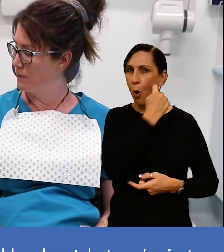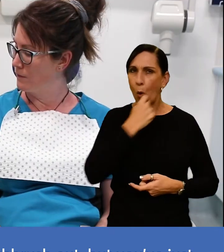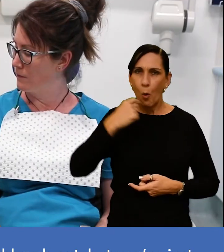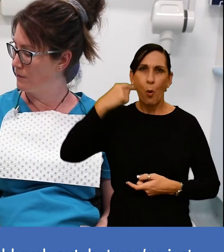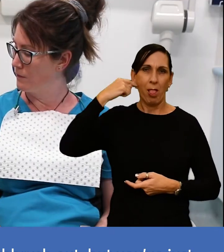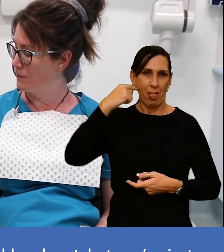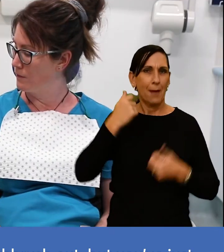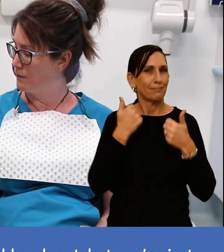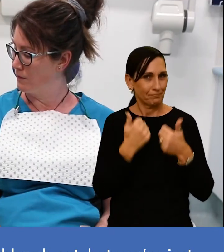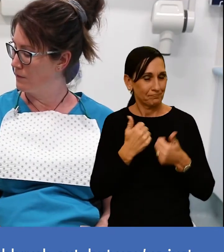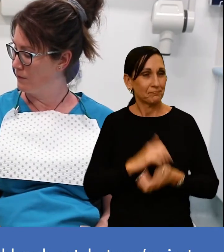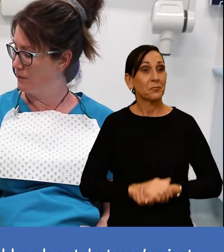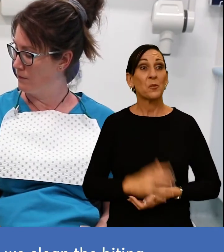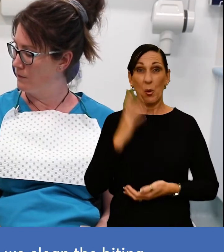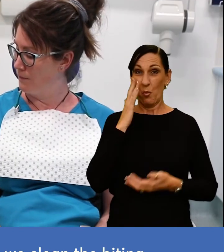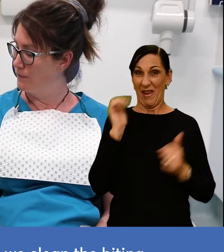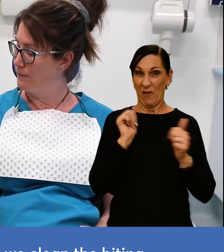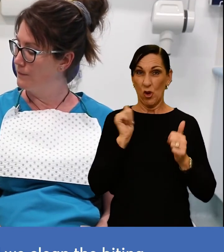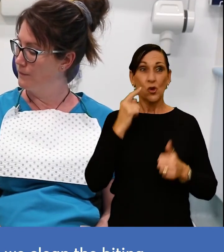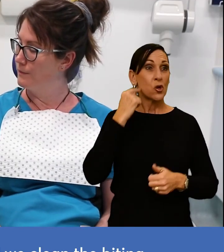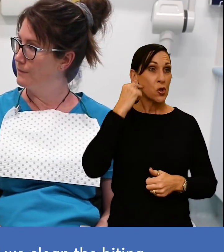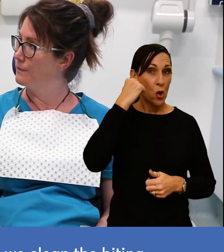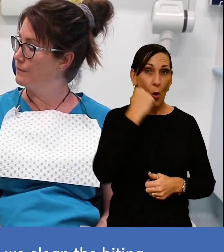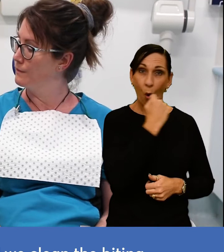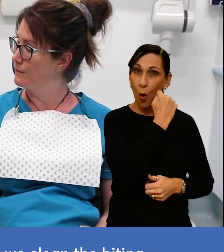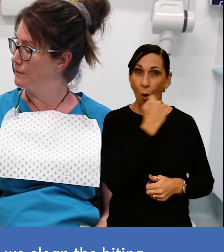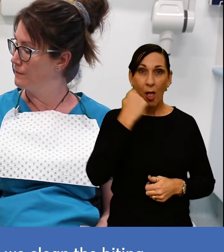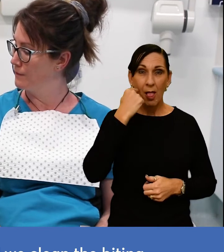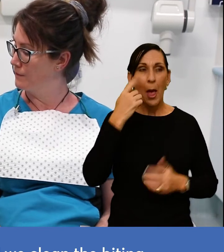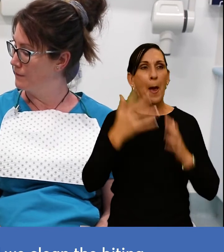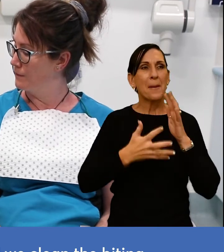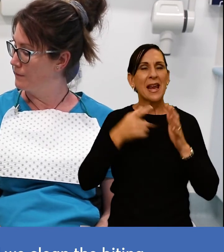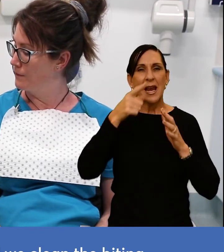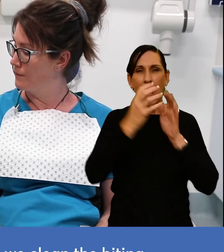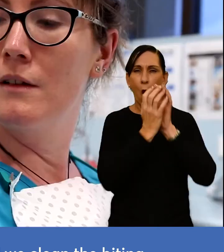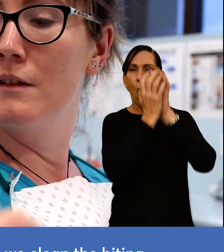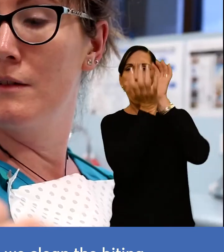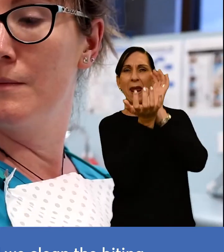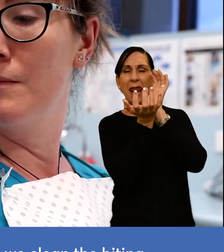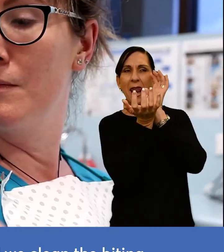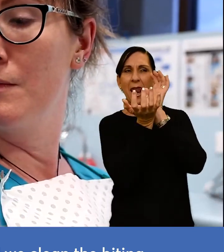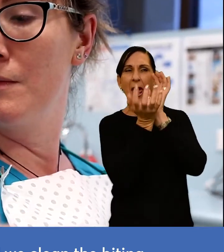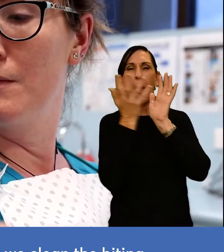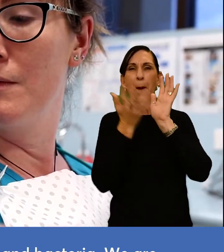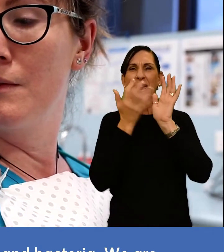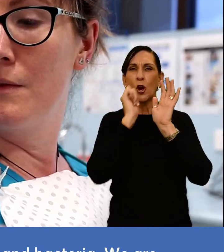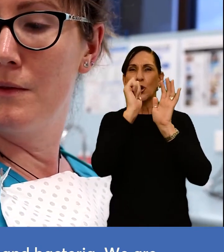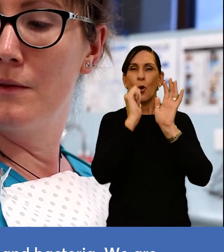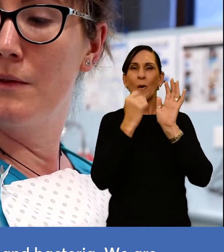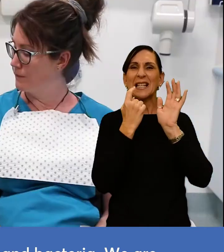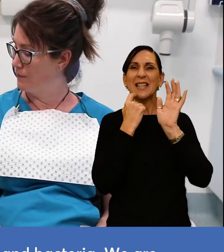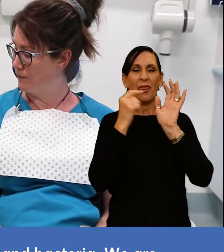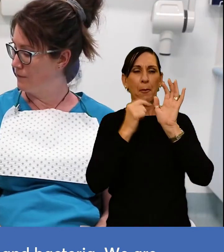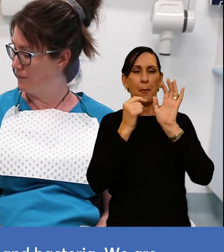on the inside of those lower teeth. Okay. Then after we've done that, we come back along and we clean the biting